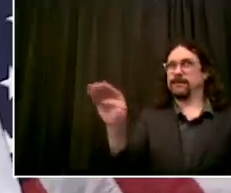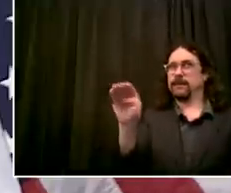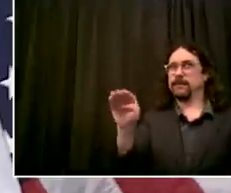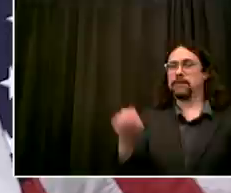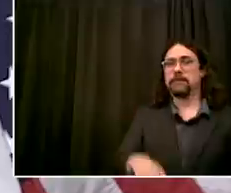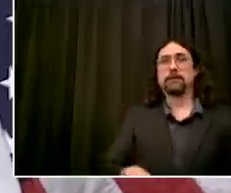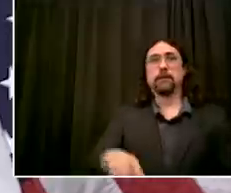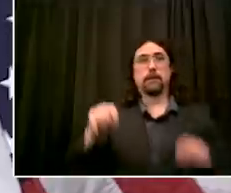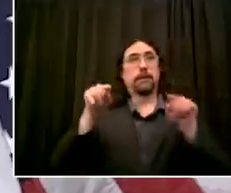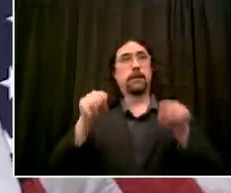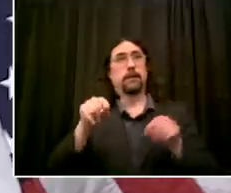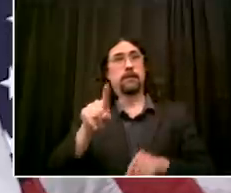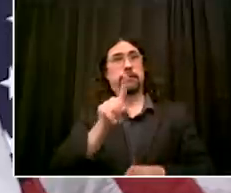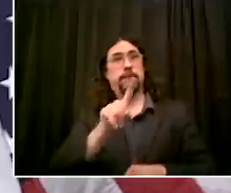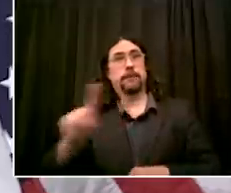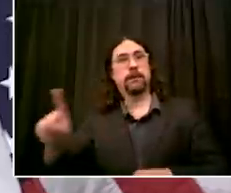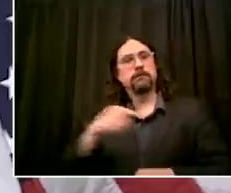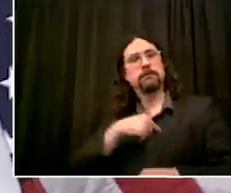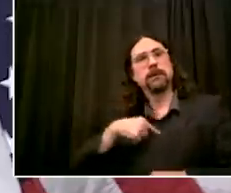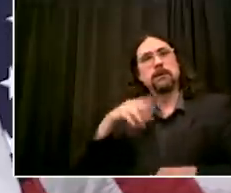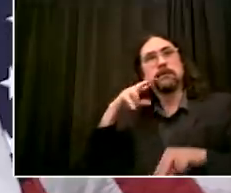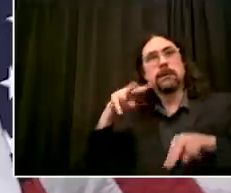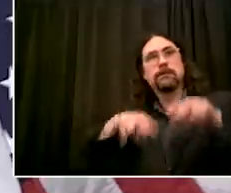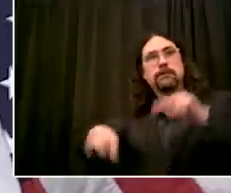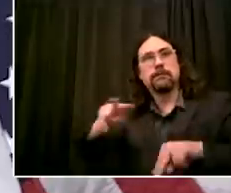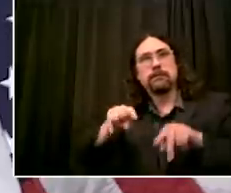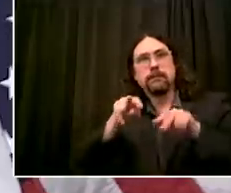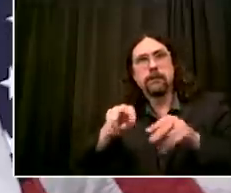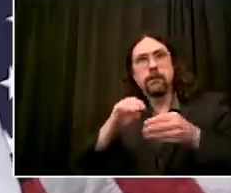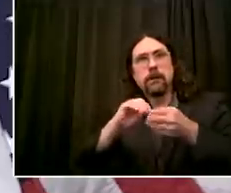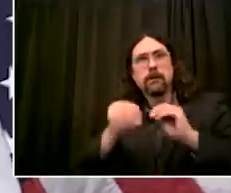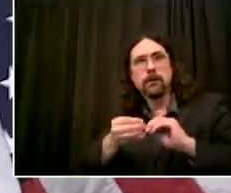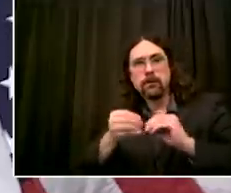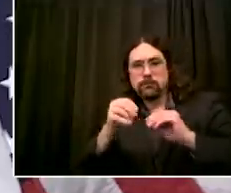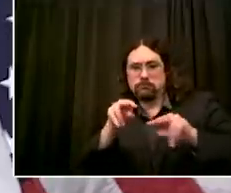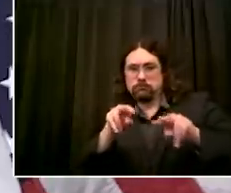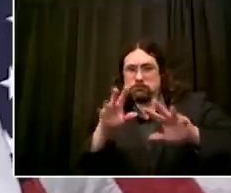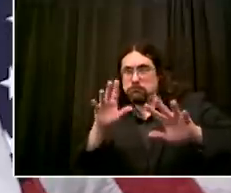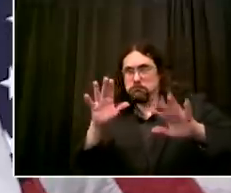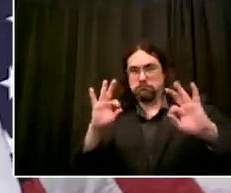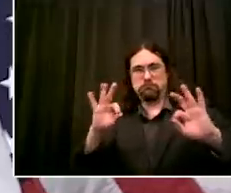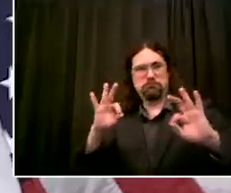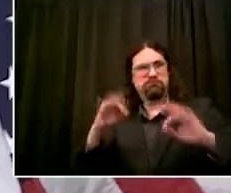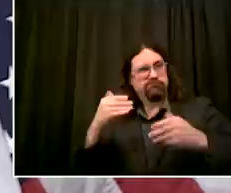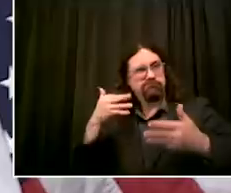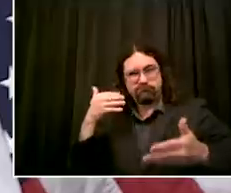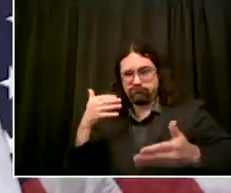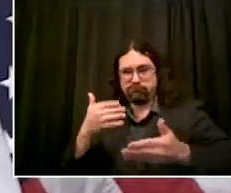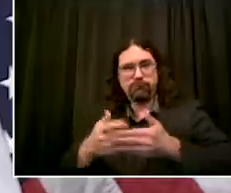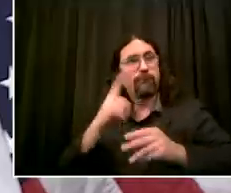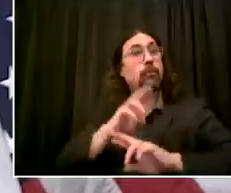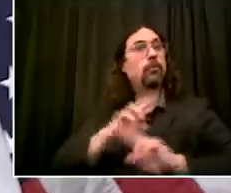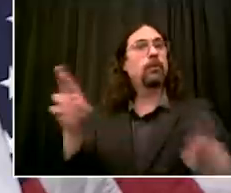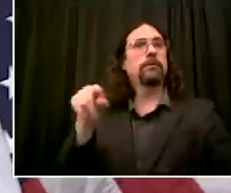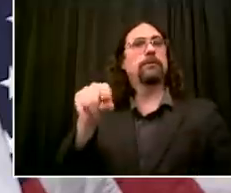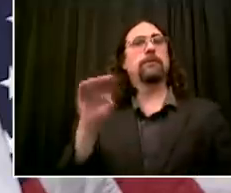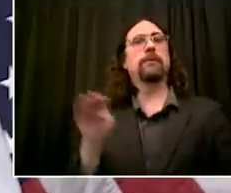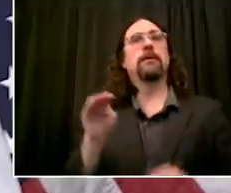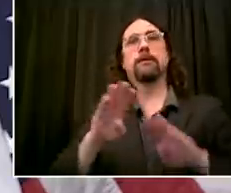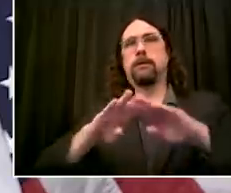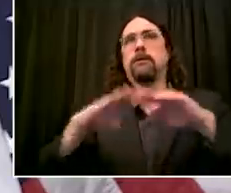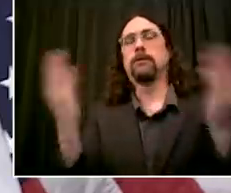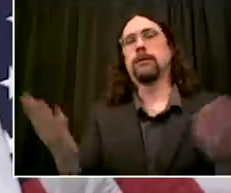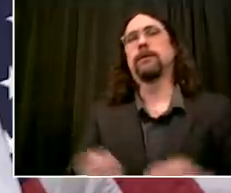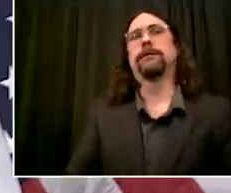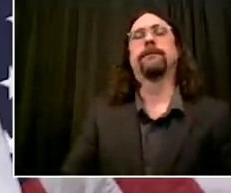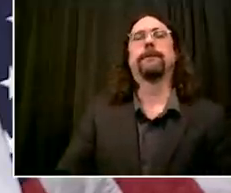say to anyone who was inconvenienced, I am sorry that happened, but it was in the name of addressing a bigger problem. And